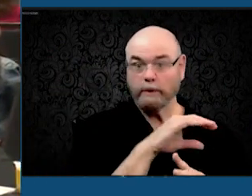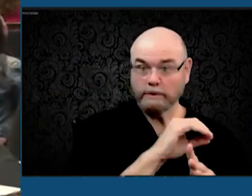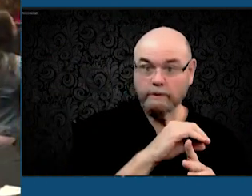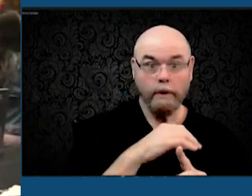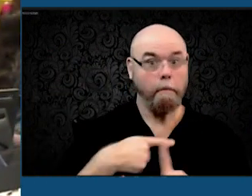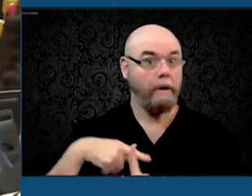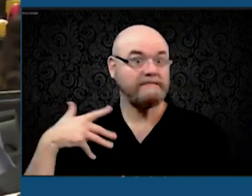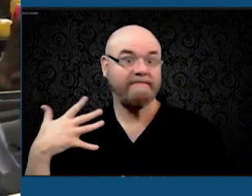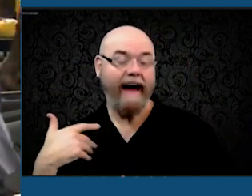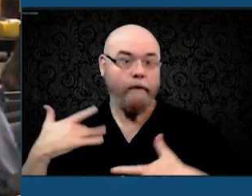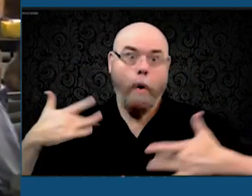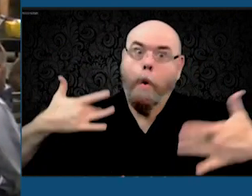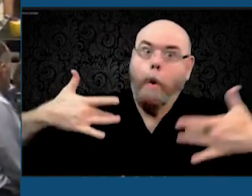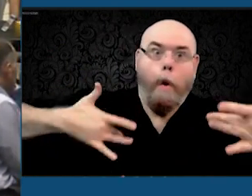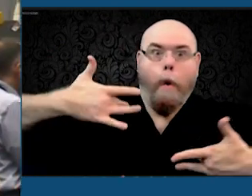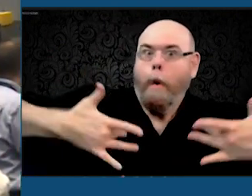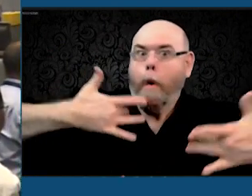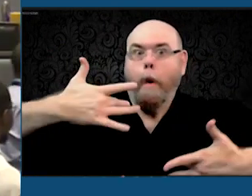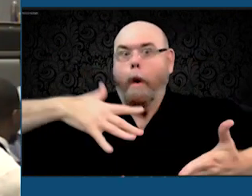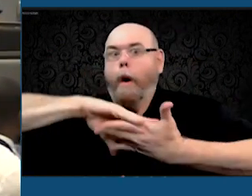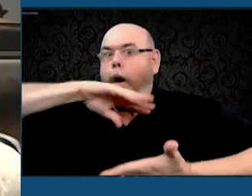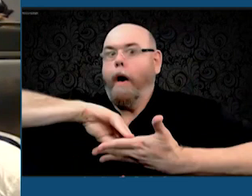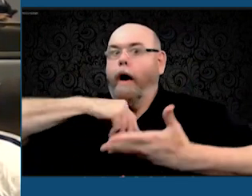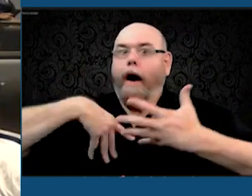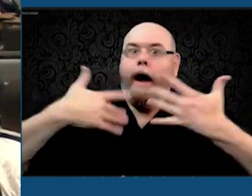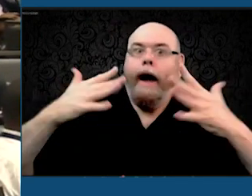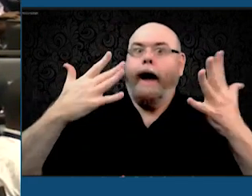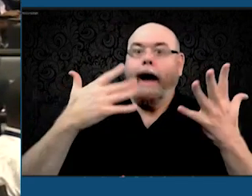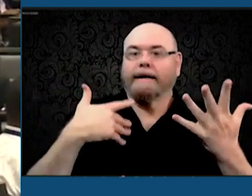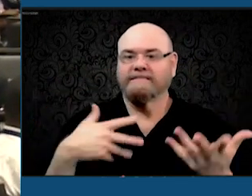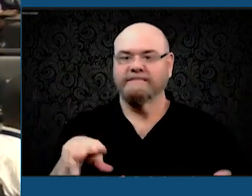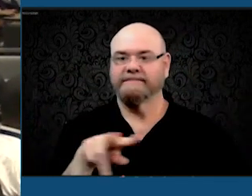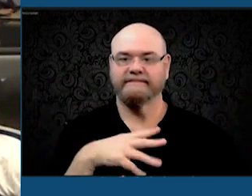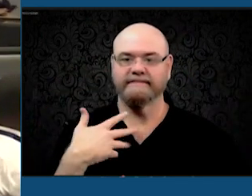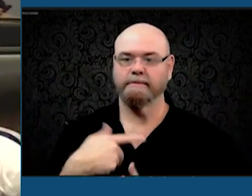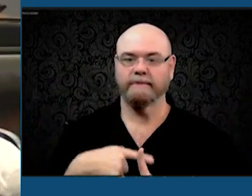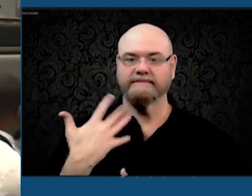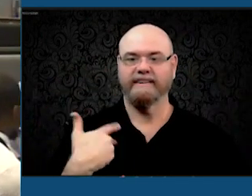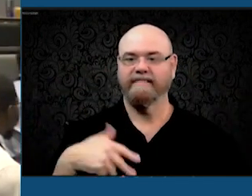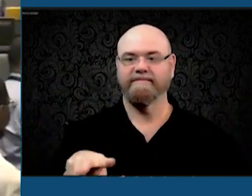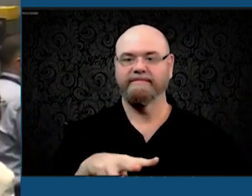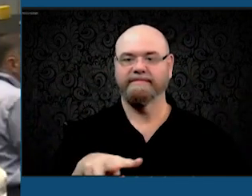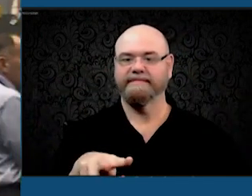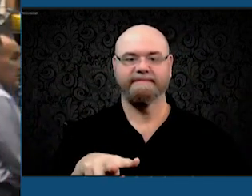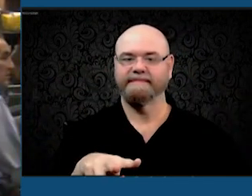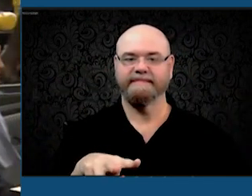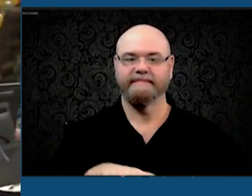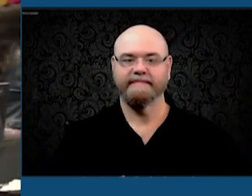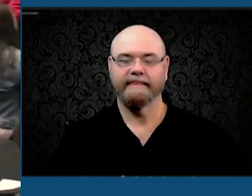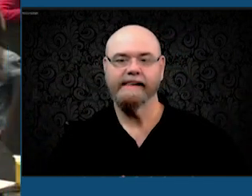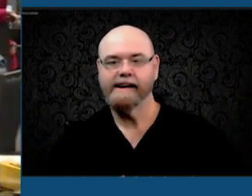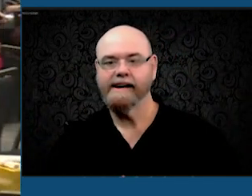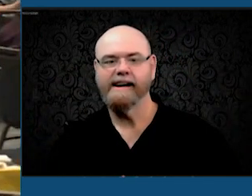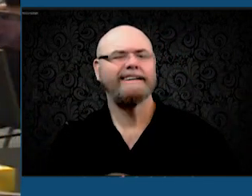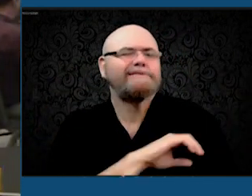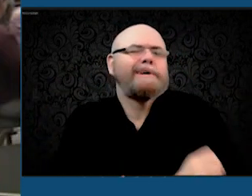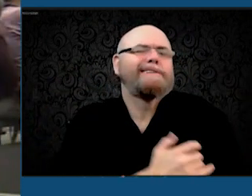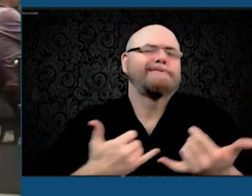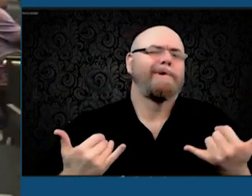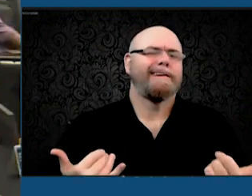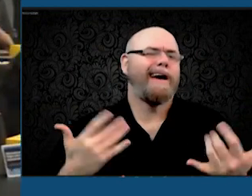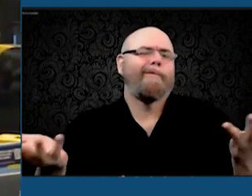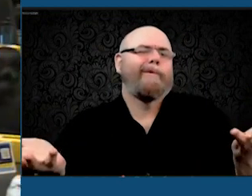contain yourself. I get no feeling that anyone is there, just so you know. Where is your energy at? Give